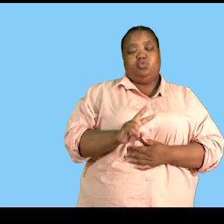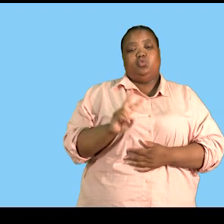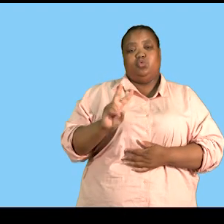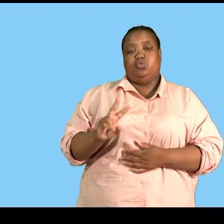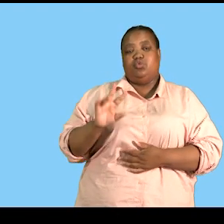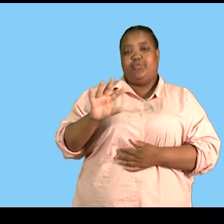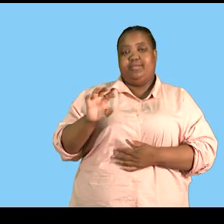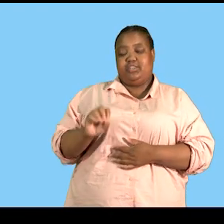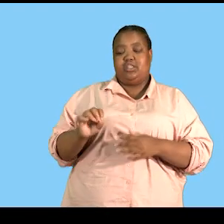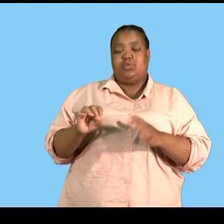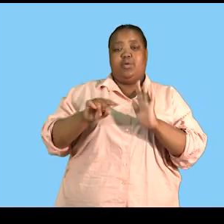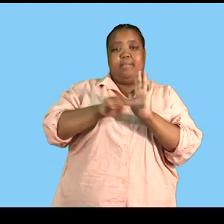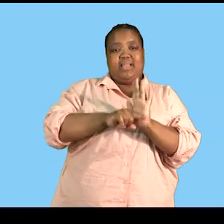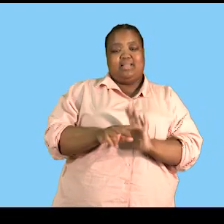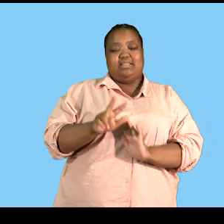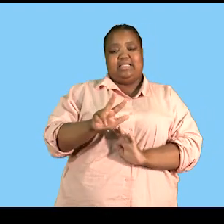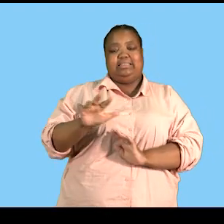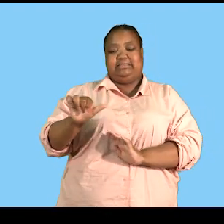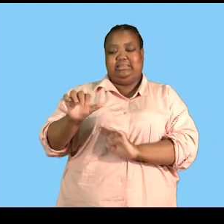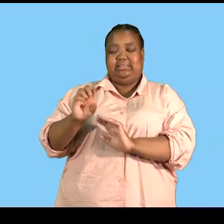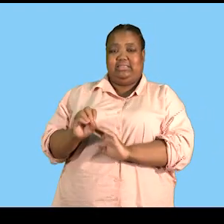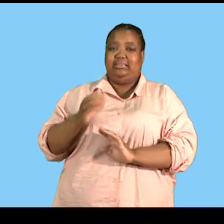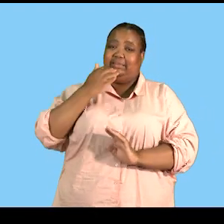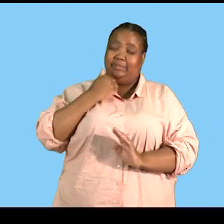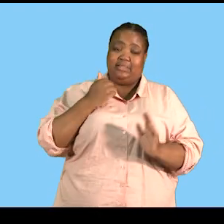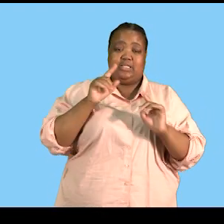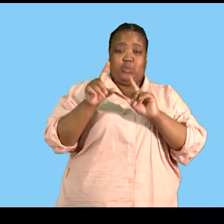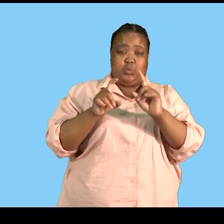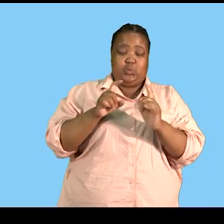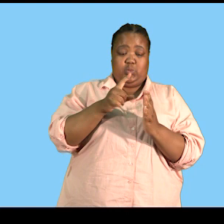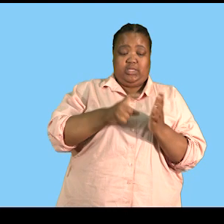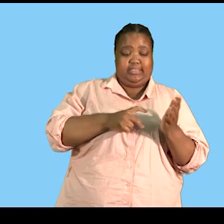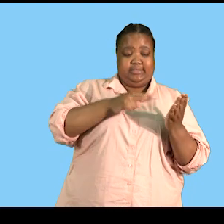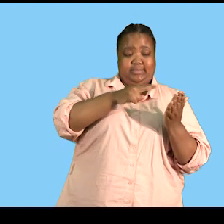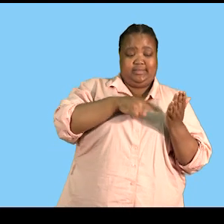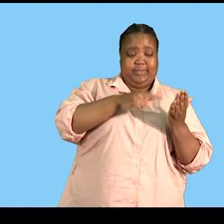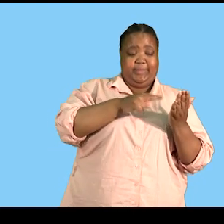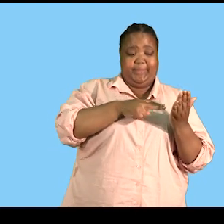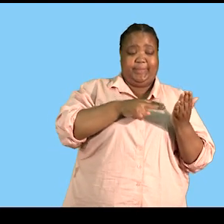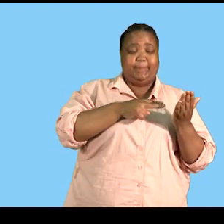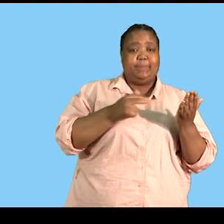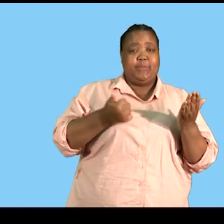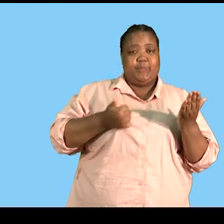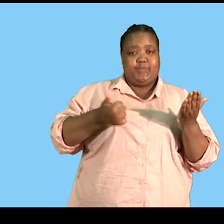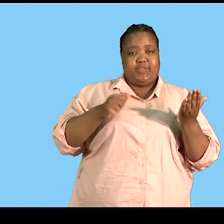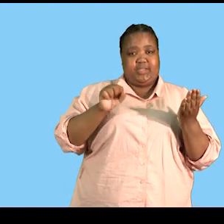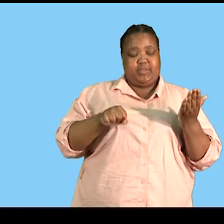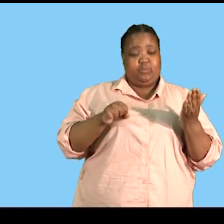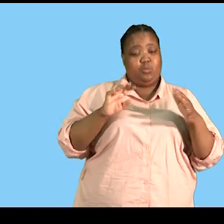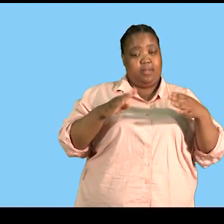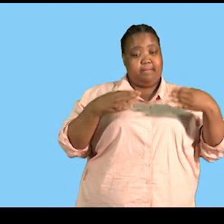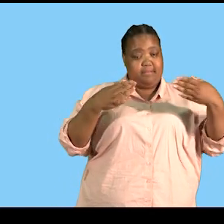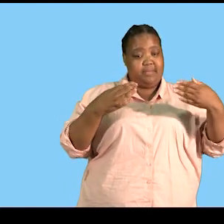to be 2250 minus 860. Please read carefully